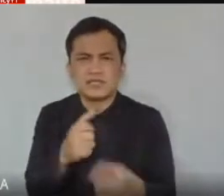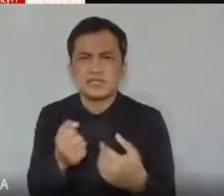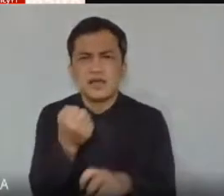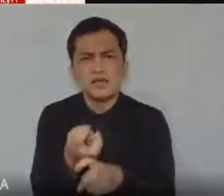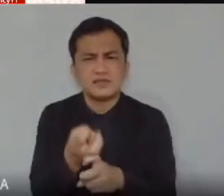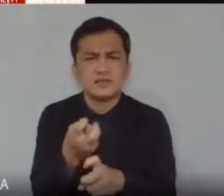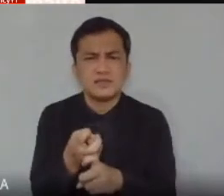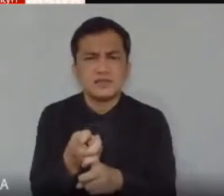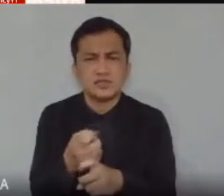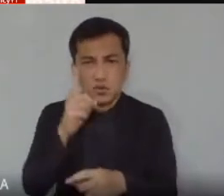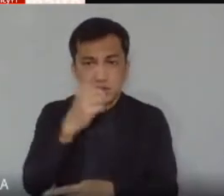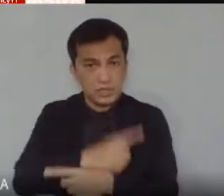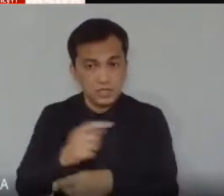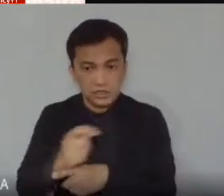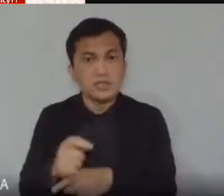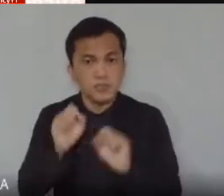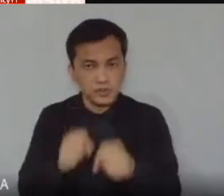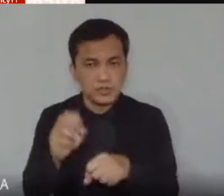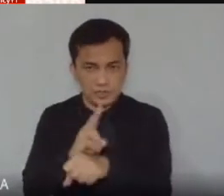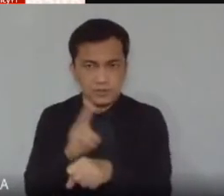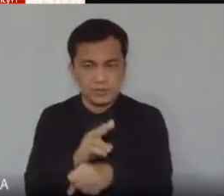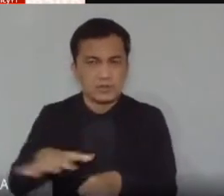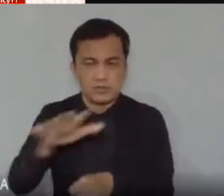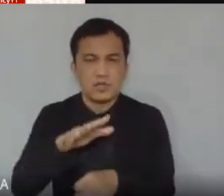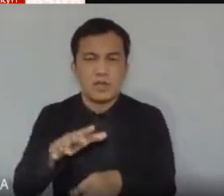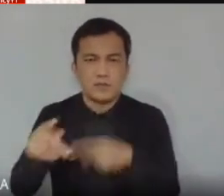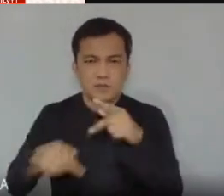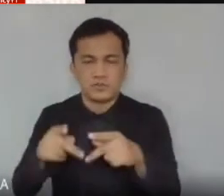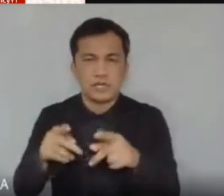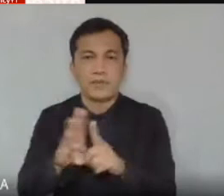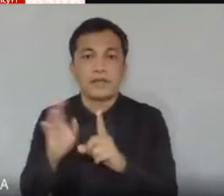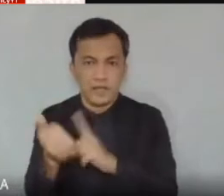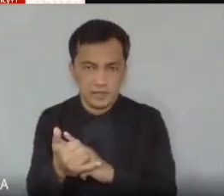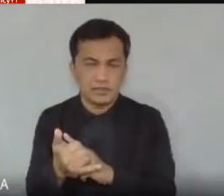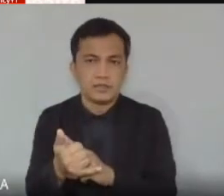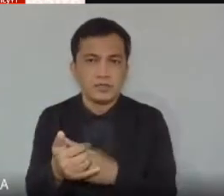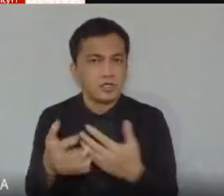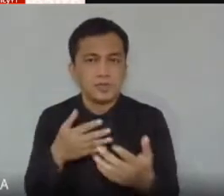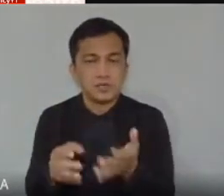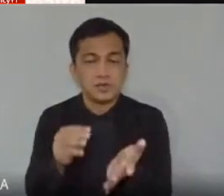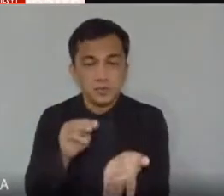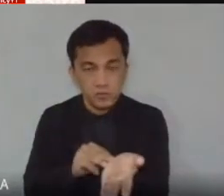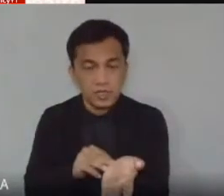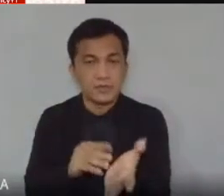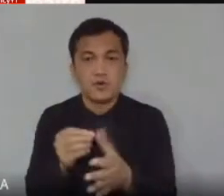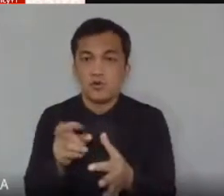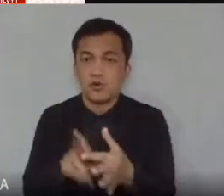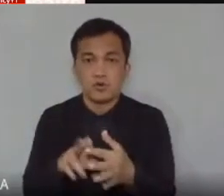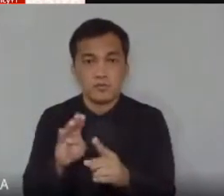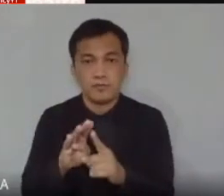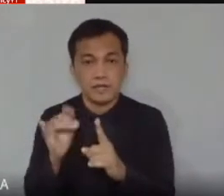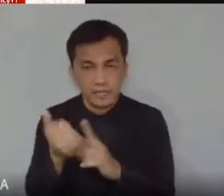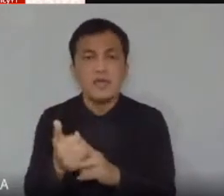sila. As long as they have their IT with them, at the barangay level also, para po alam nila on how to navigate